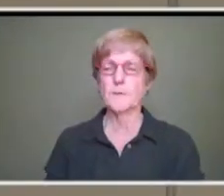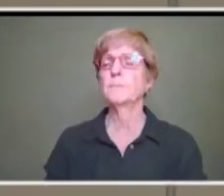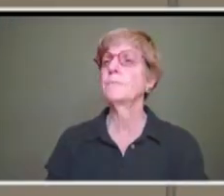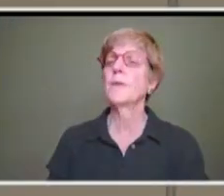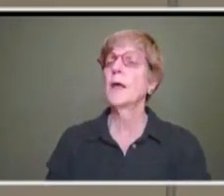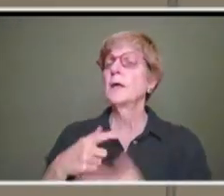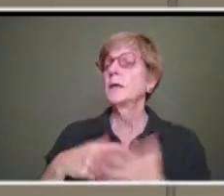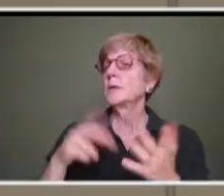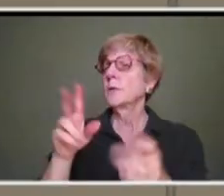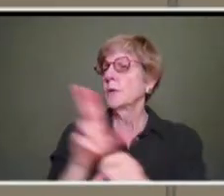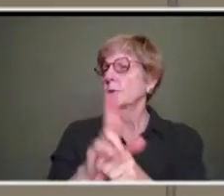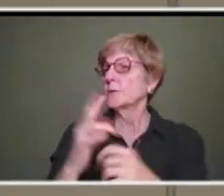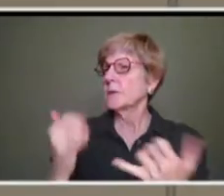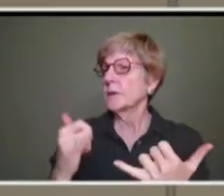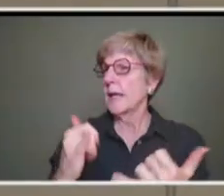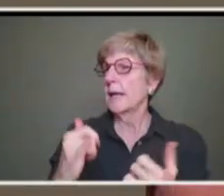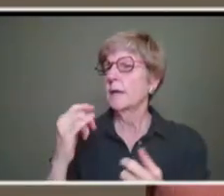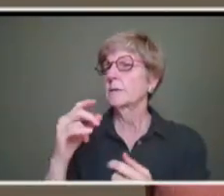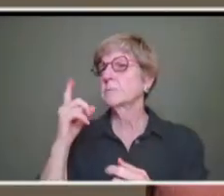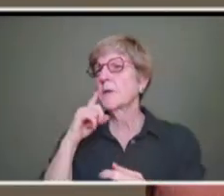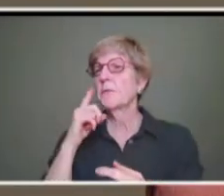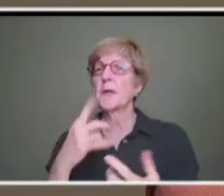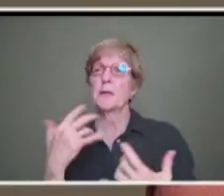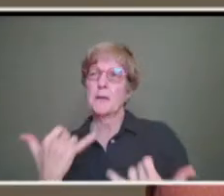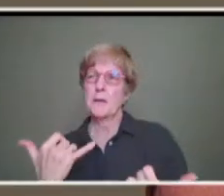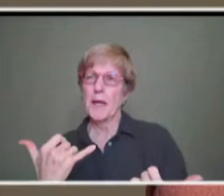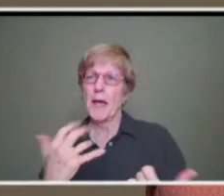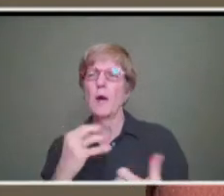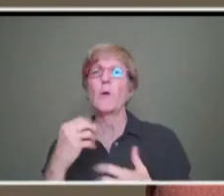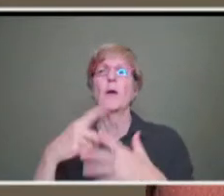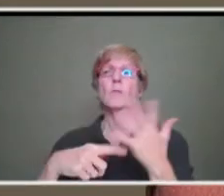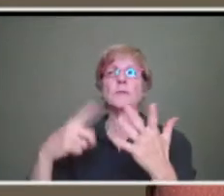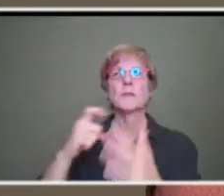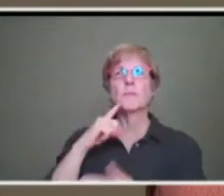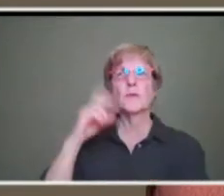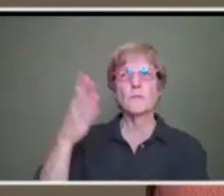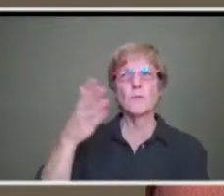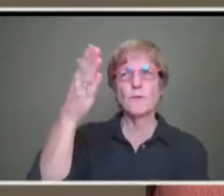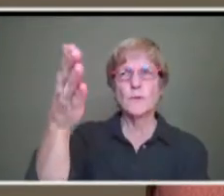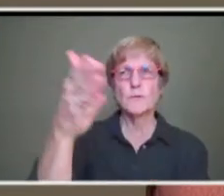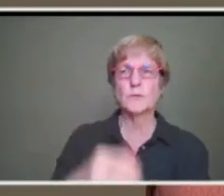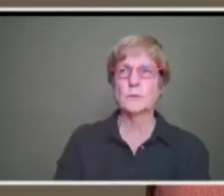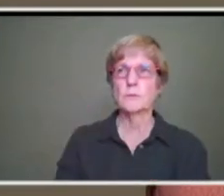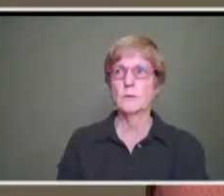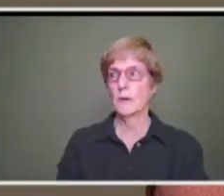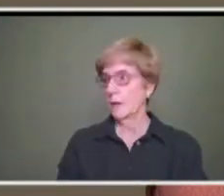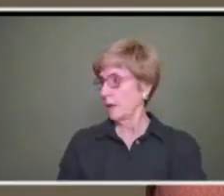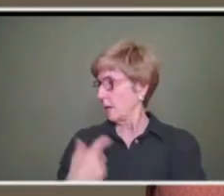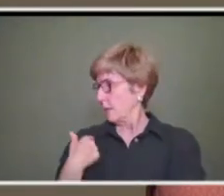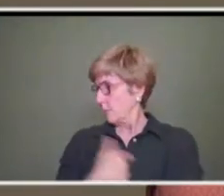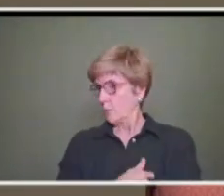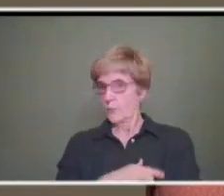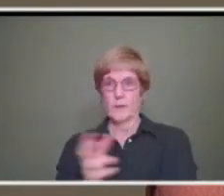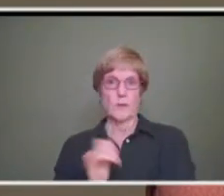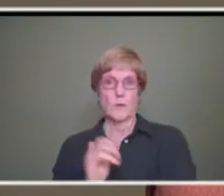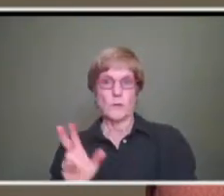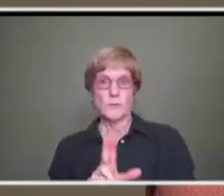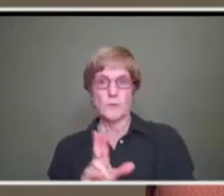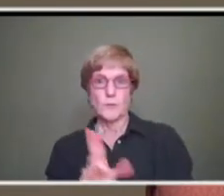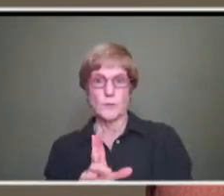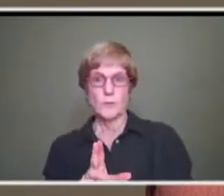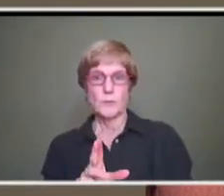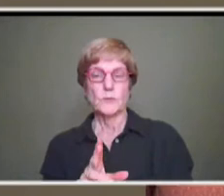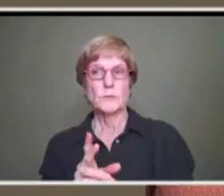are you all using to look at the current and future state is there a tool that Council can also access to really get